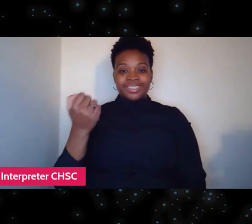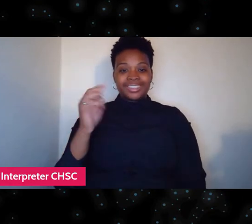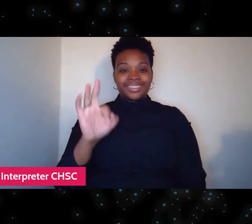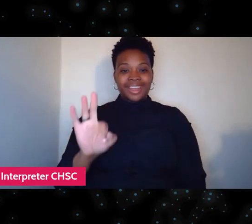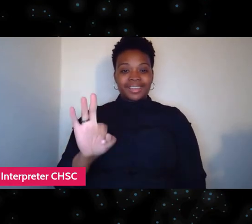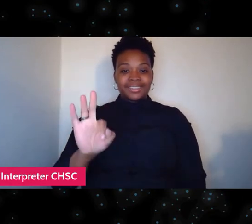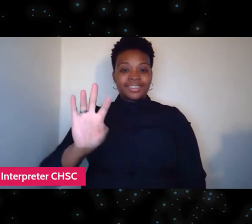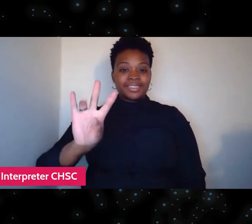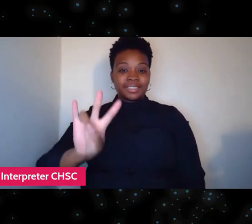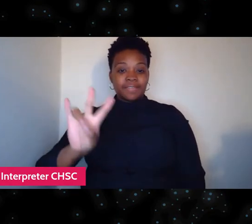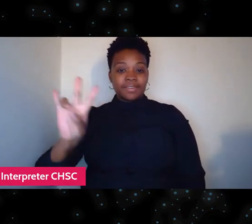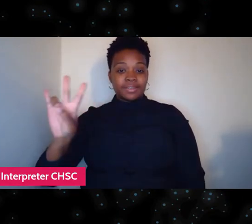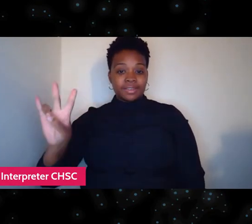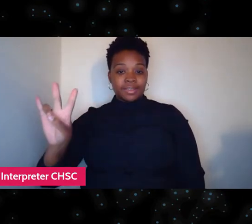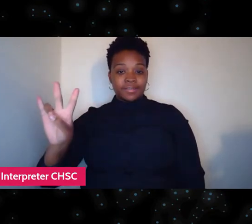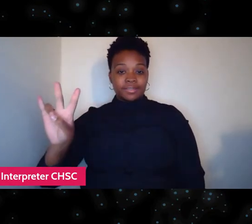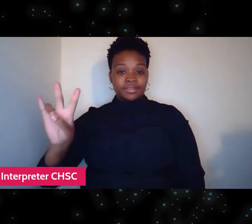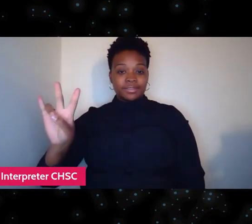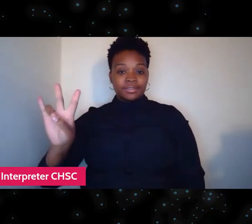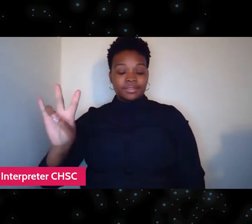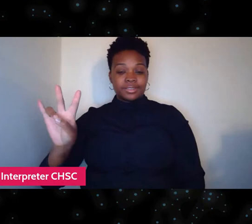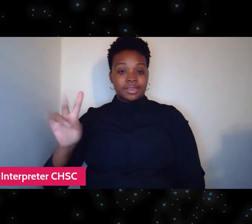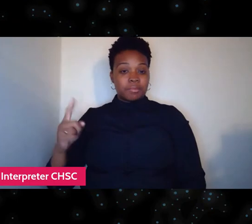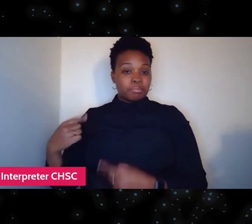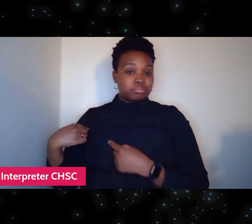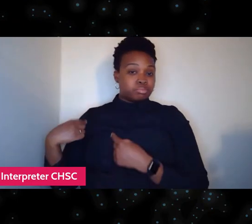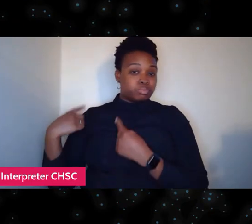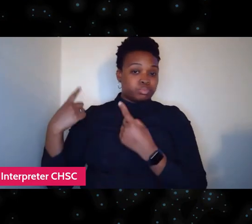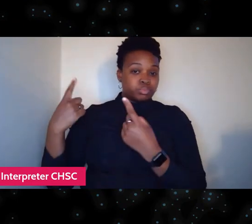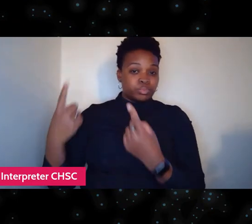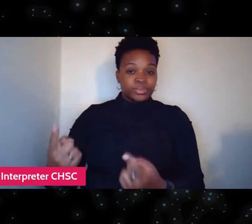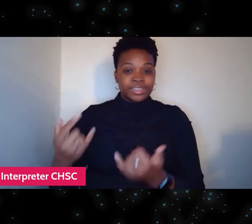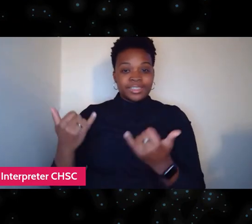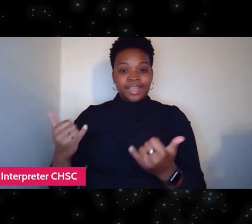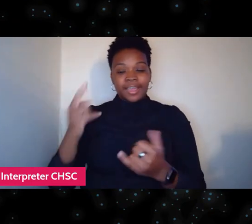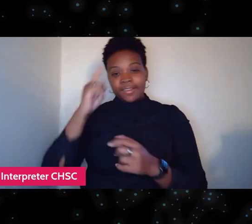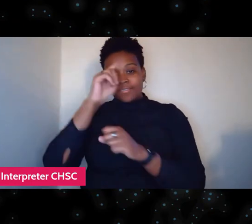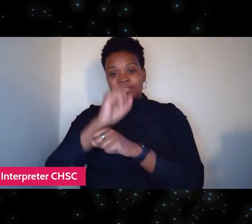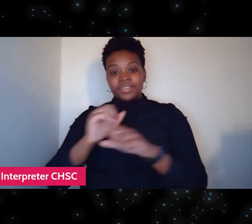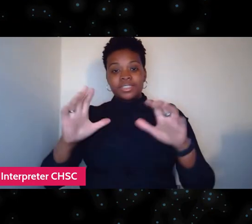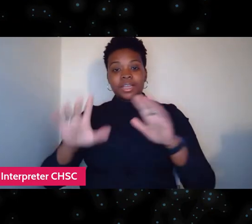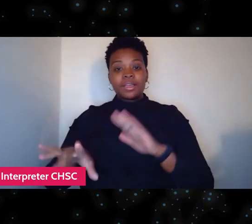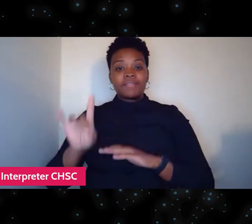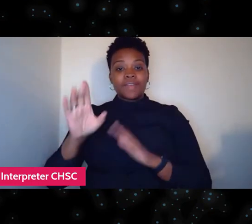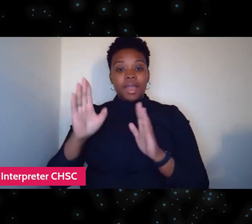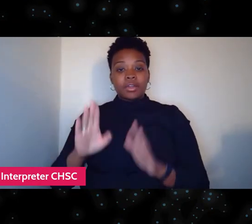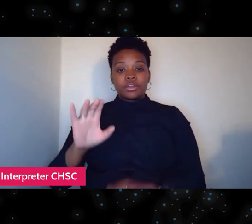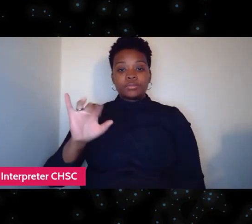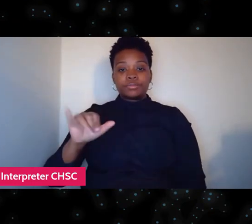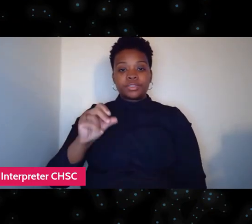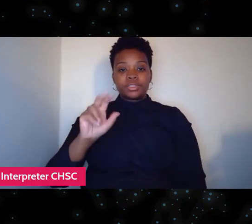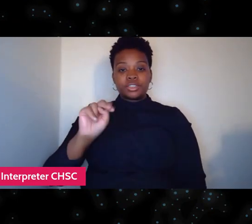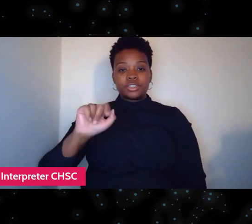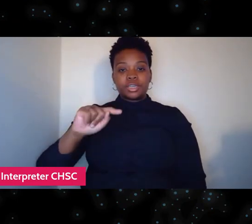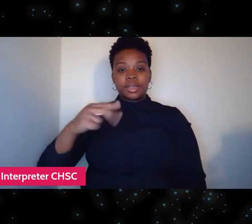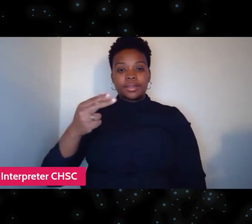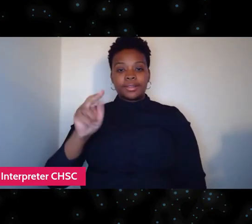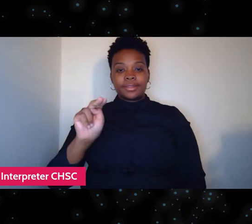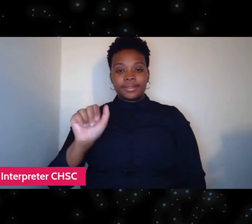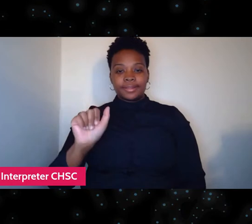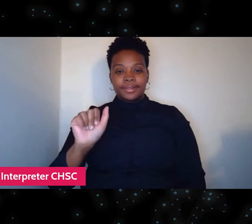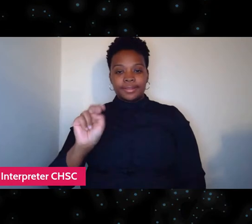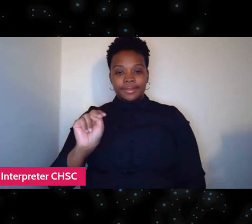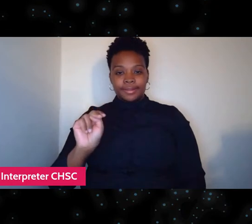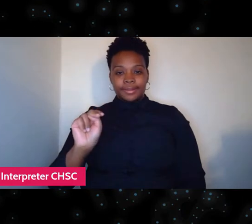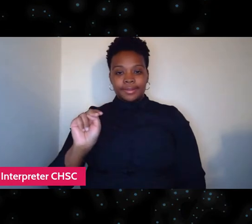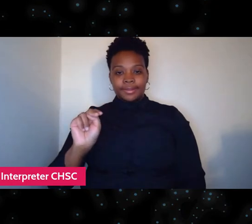1977. And here we are today because of our visionary founder, Jonathan Foreman, because of